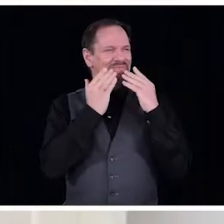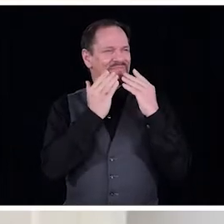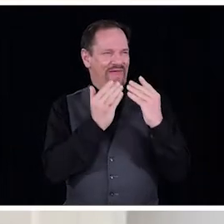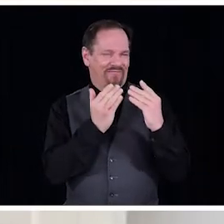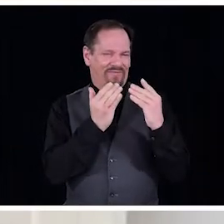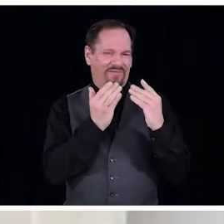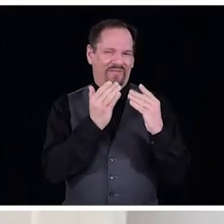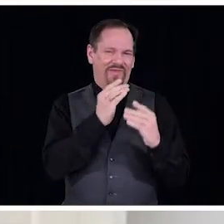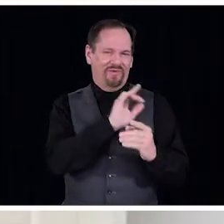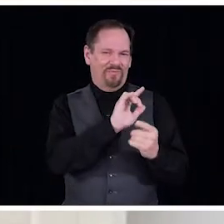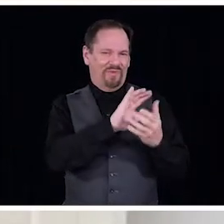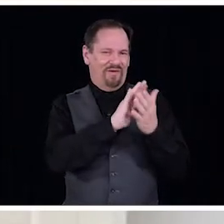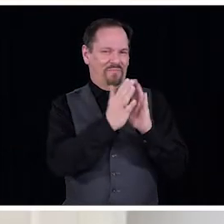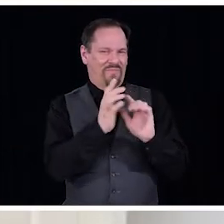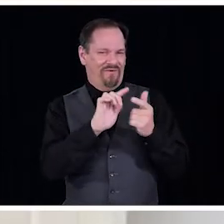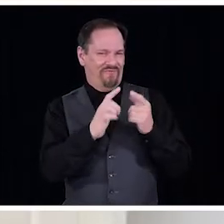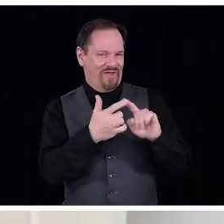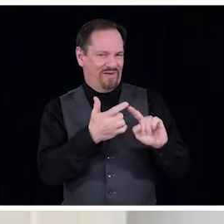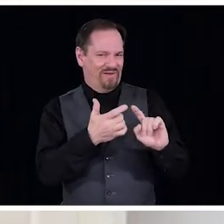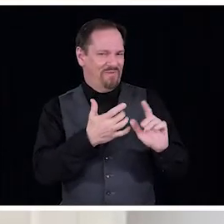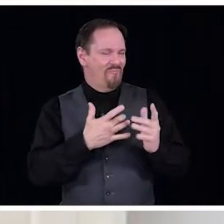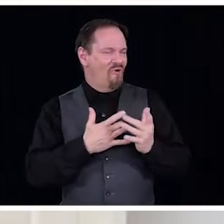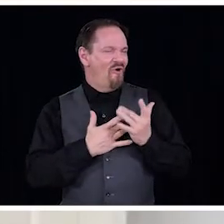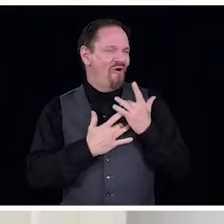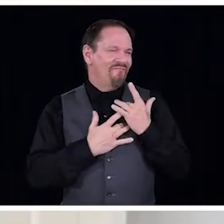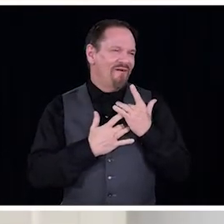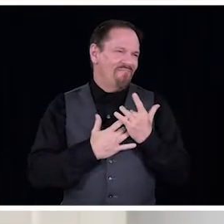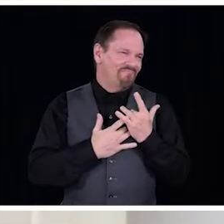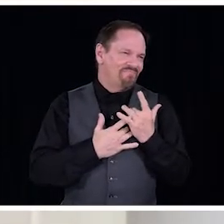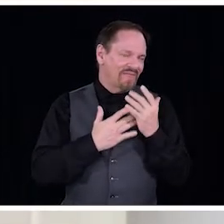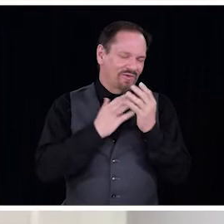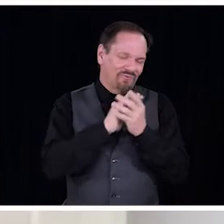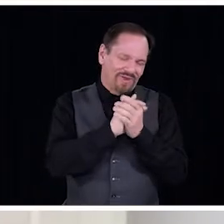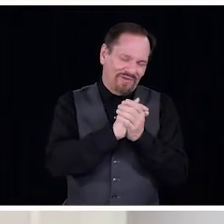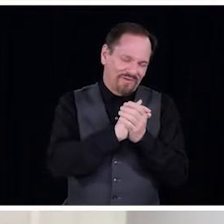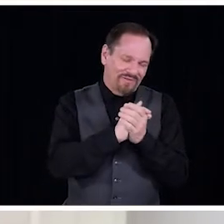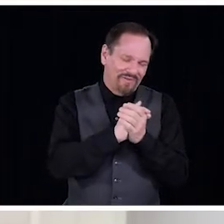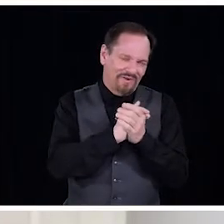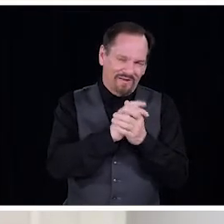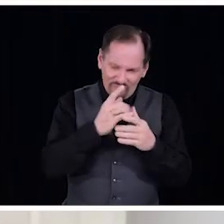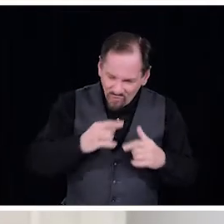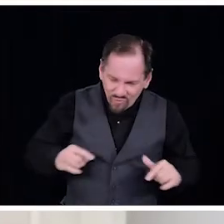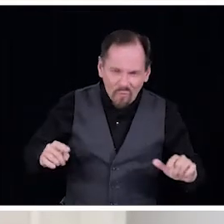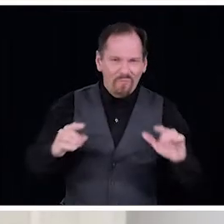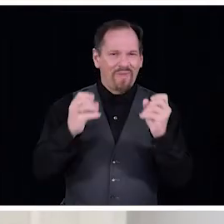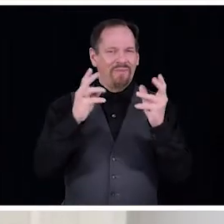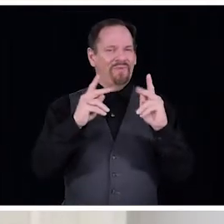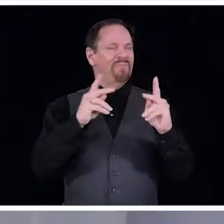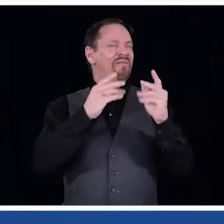My heartfelt congratulations to you, and on behalf of so, so many, thank you.